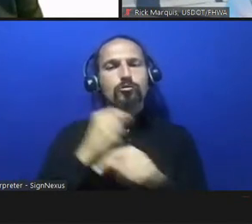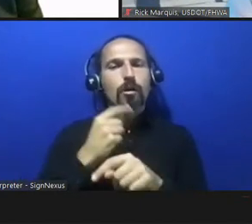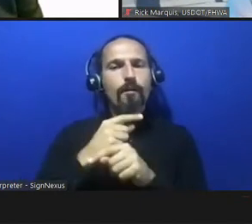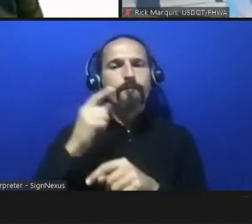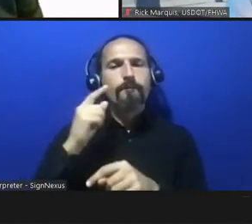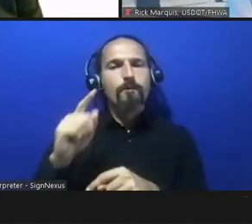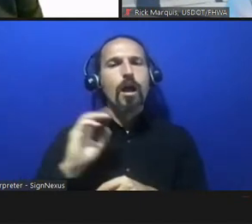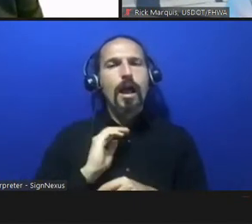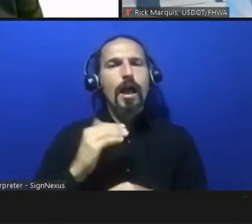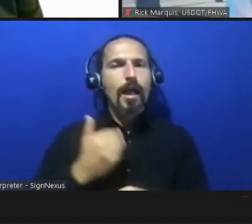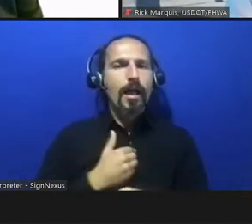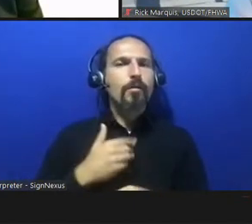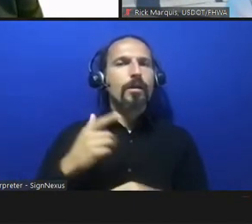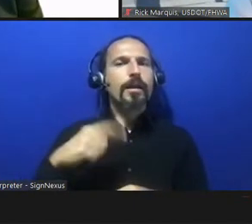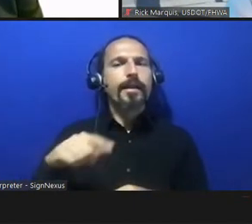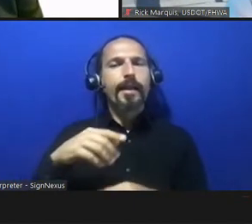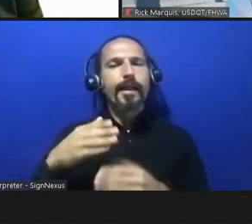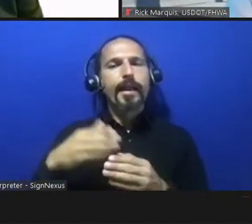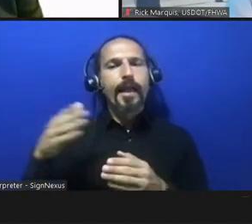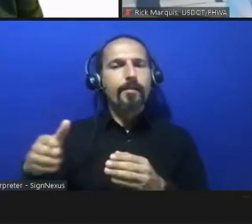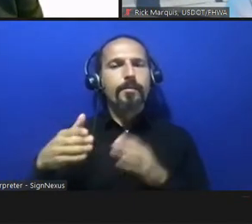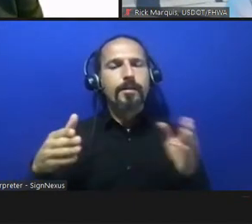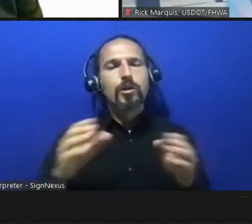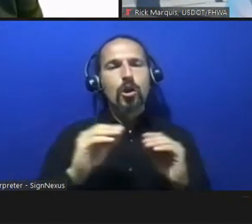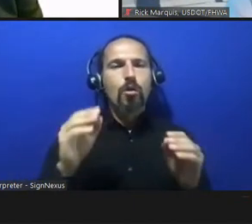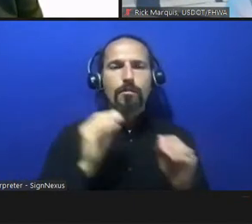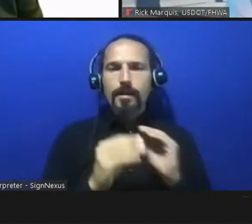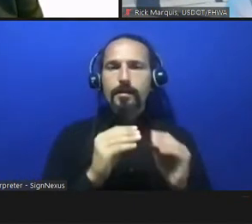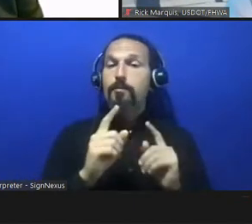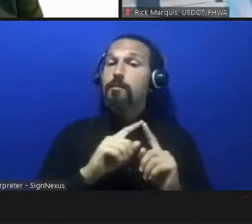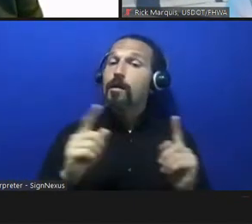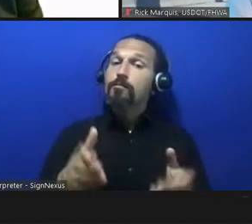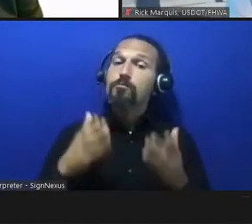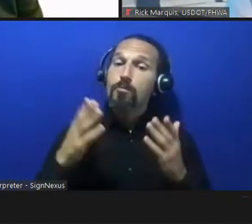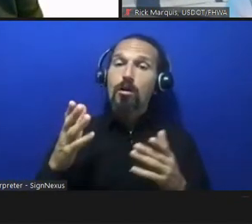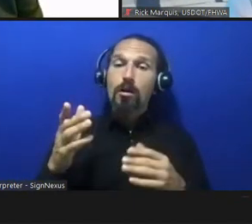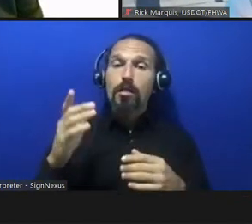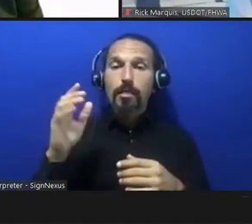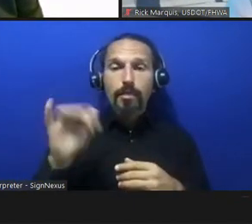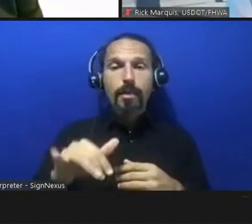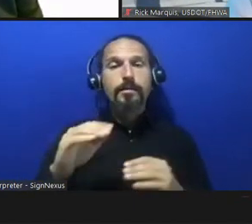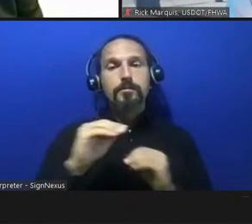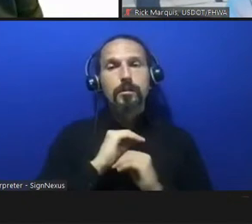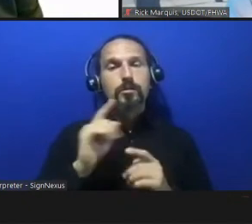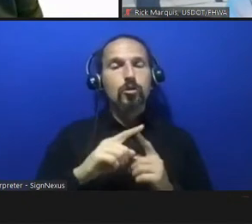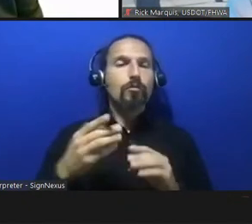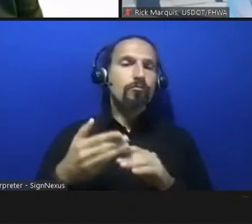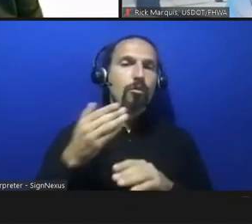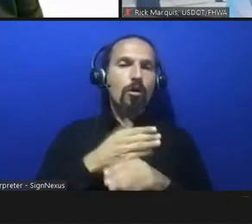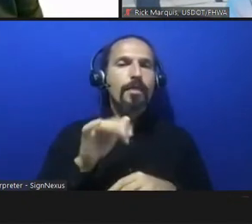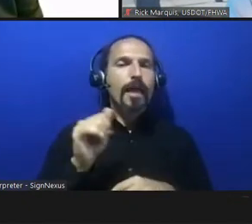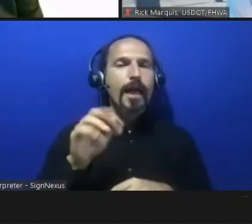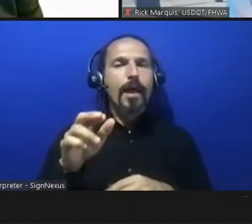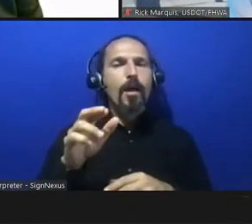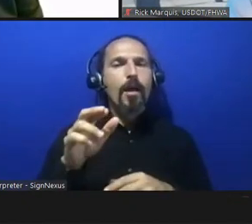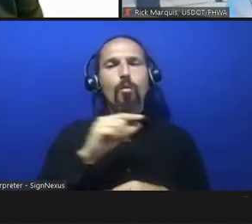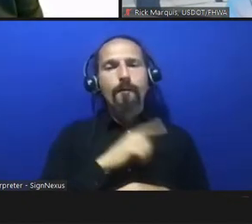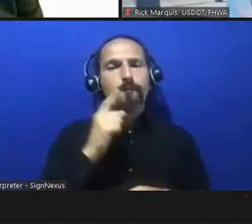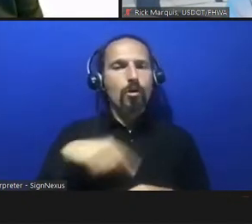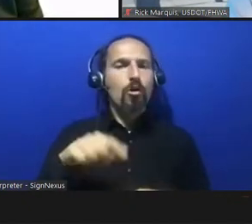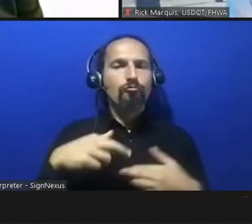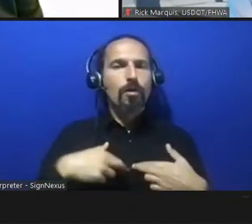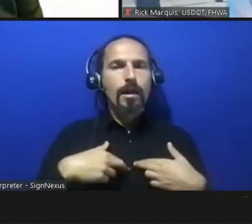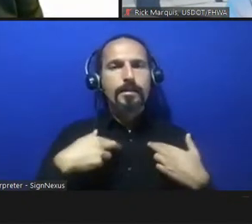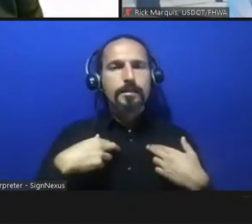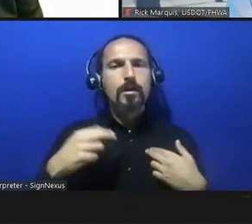neighbors with no mitigation required we must ensure that the proposed enhancements are sufficient to improve air quality for these residents as they have